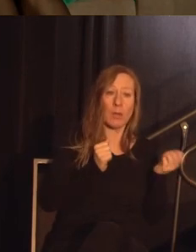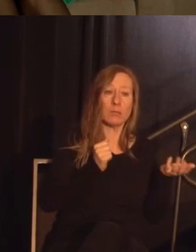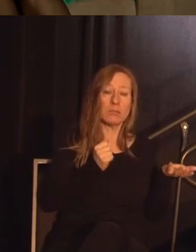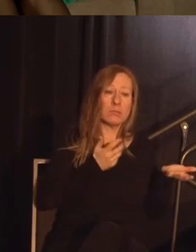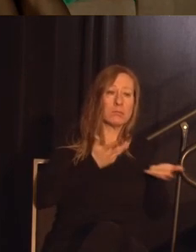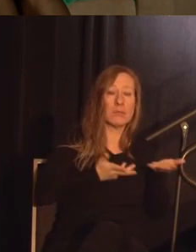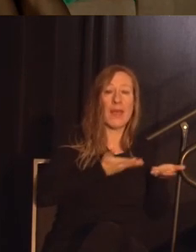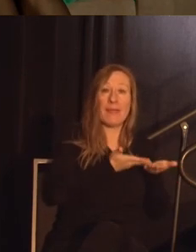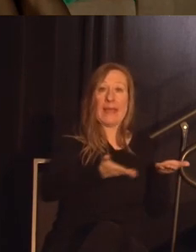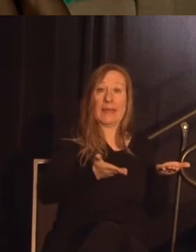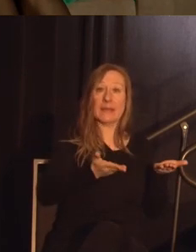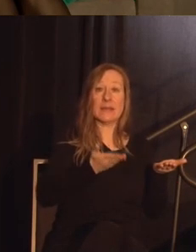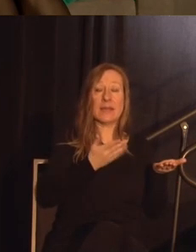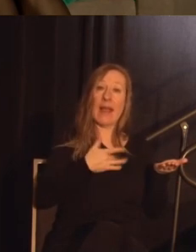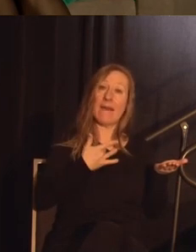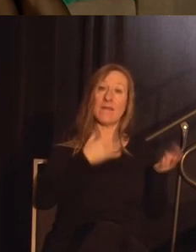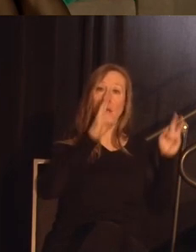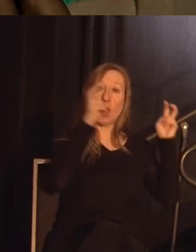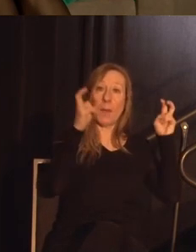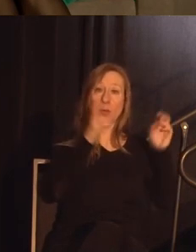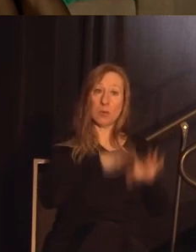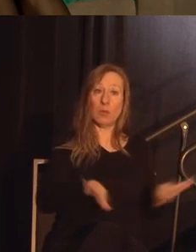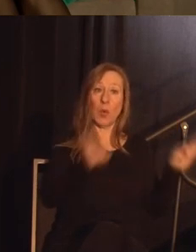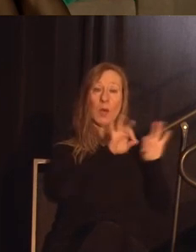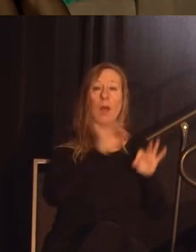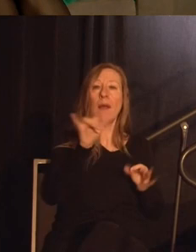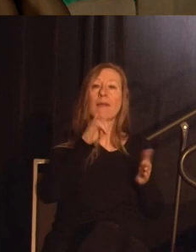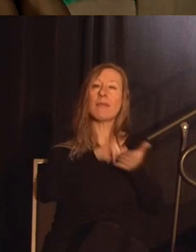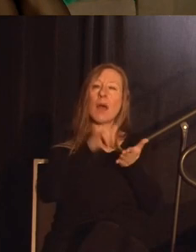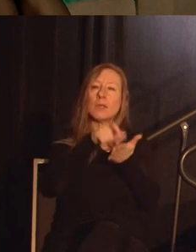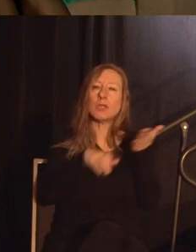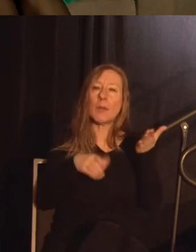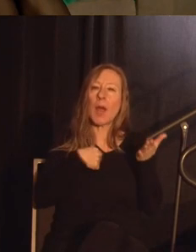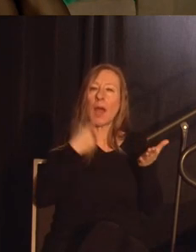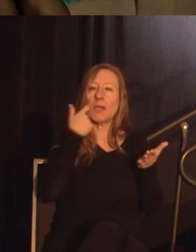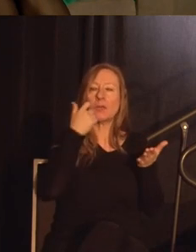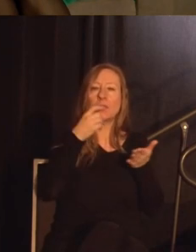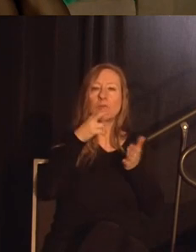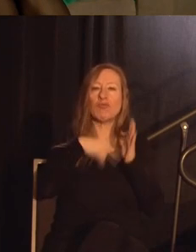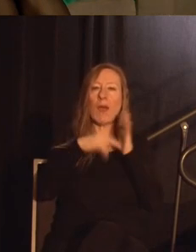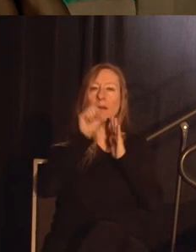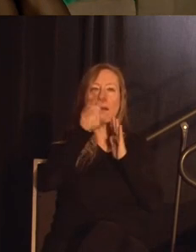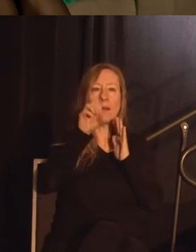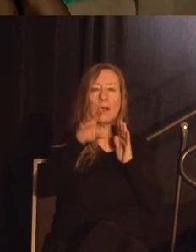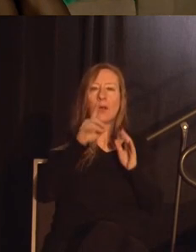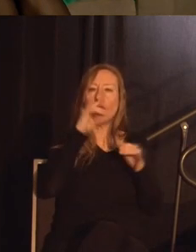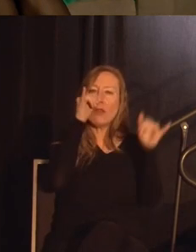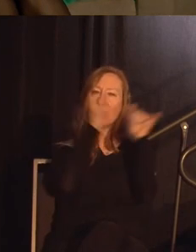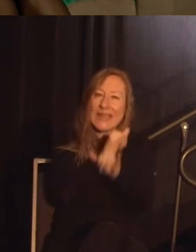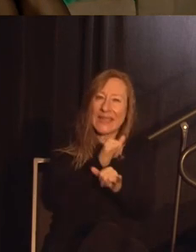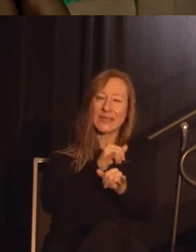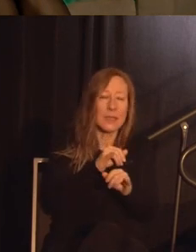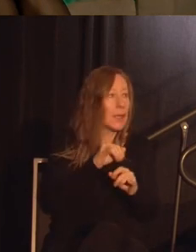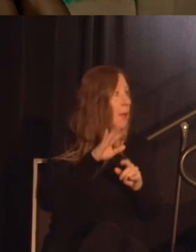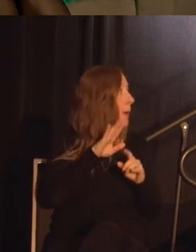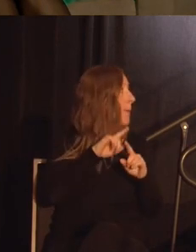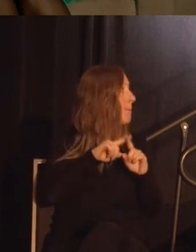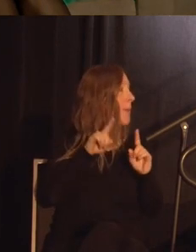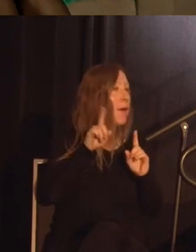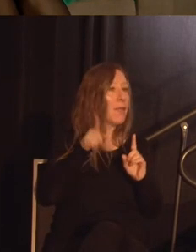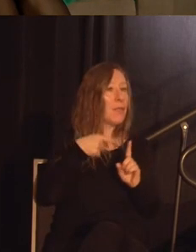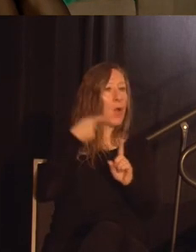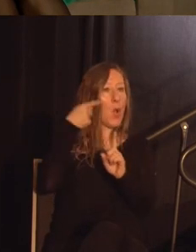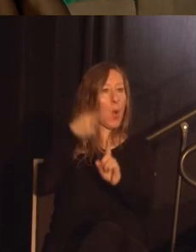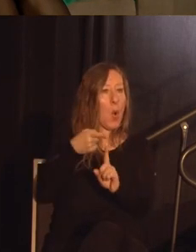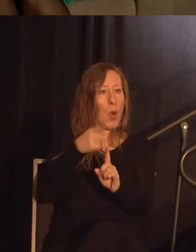are genuinely important. You know, like that chapter that I read is ridiculous, and the core of it is really important to me.